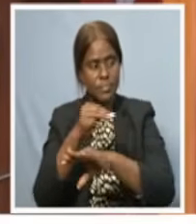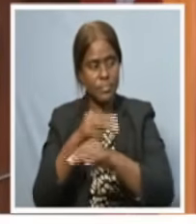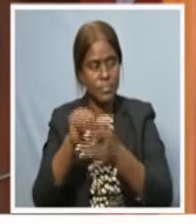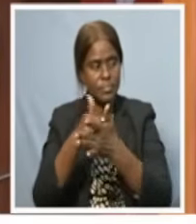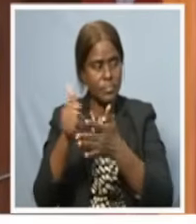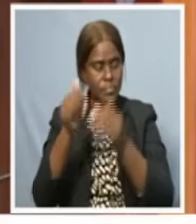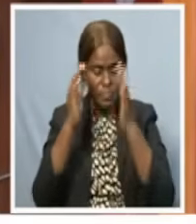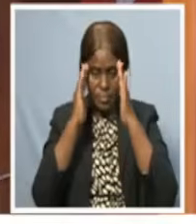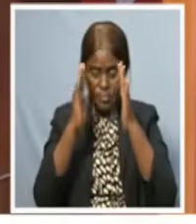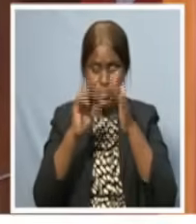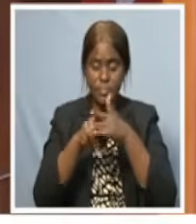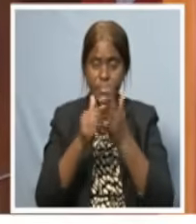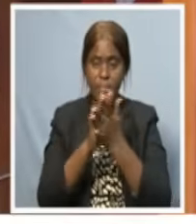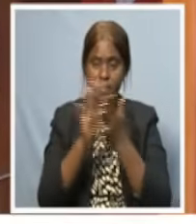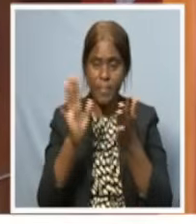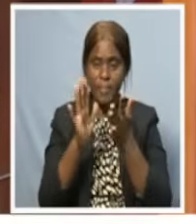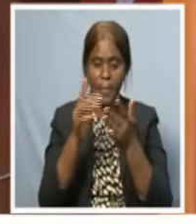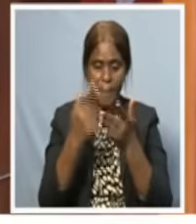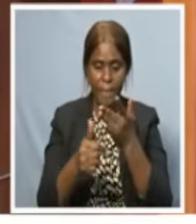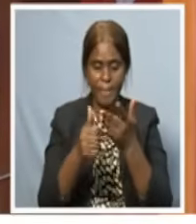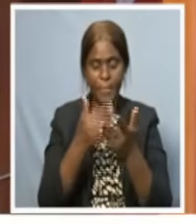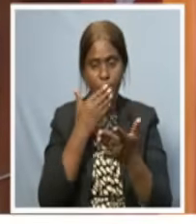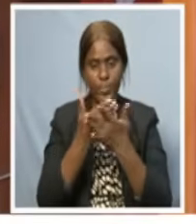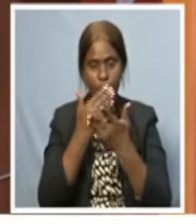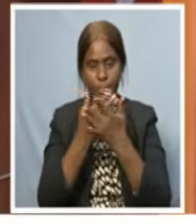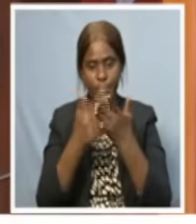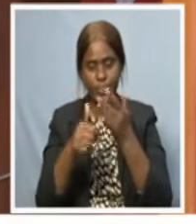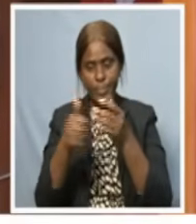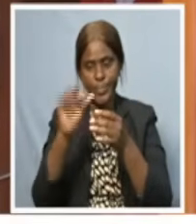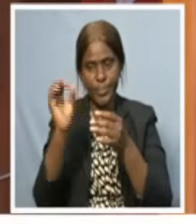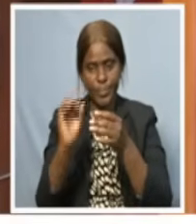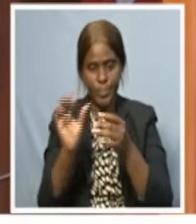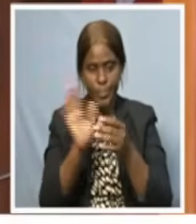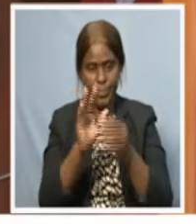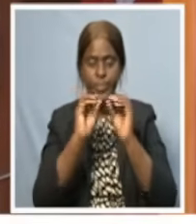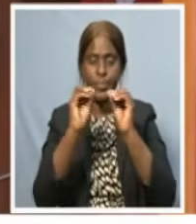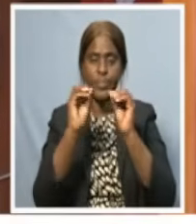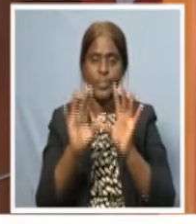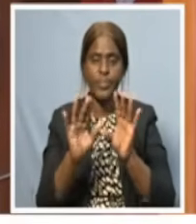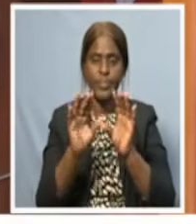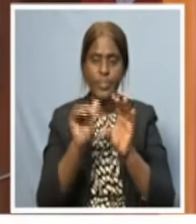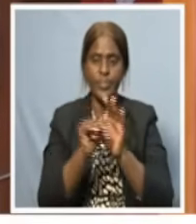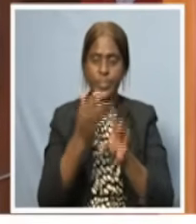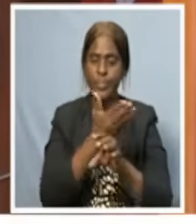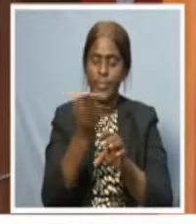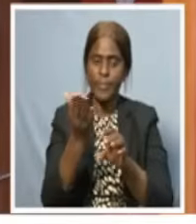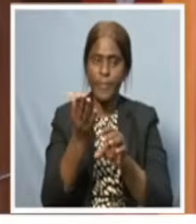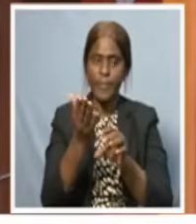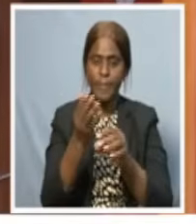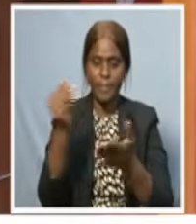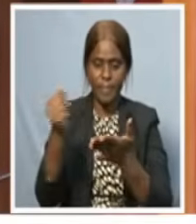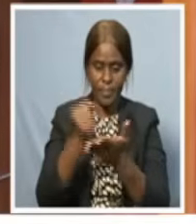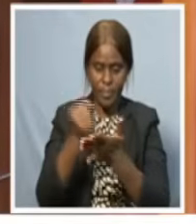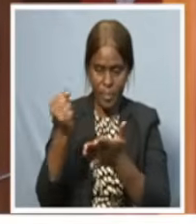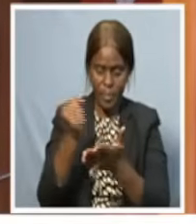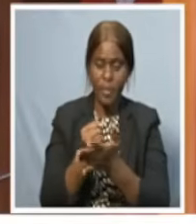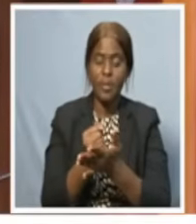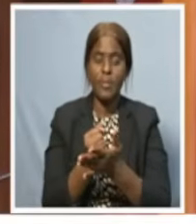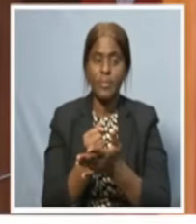mathematics? How much, what could be the fraction of the teachers in those